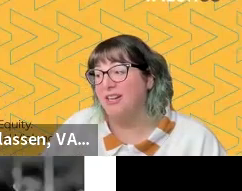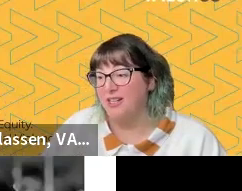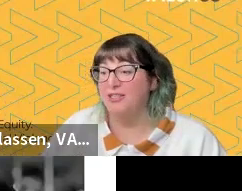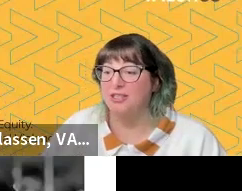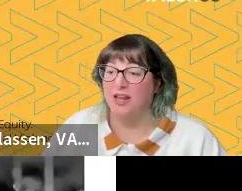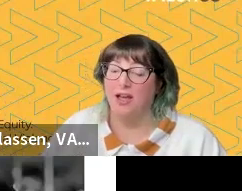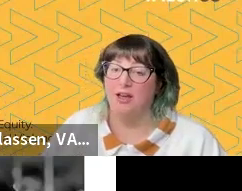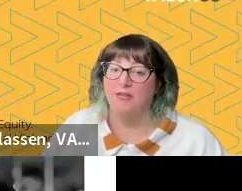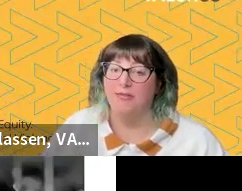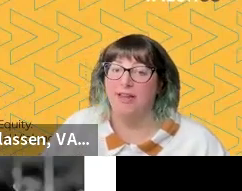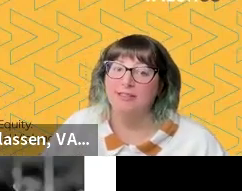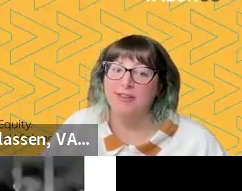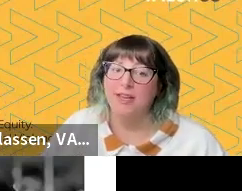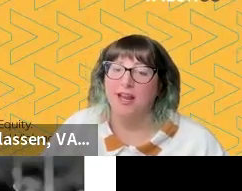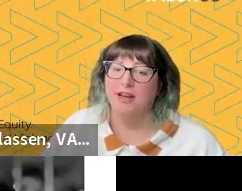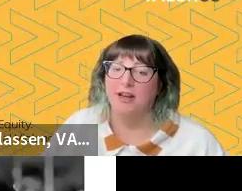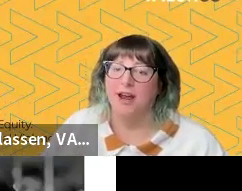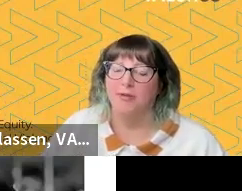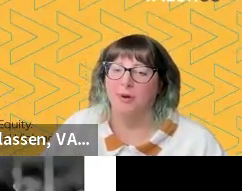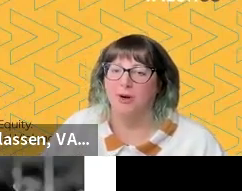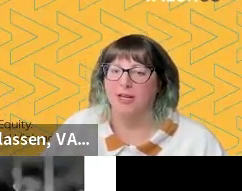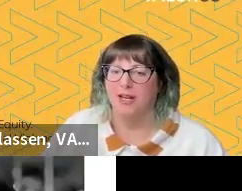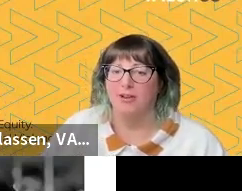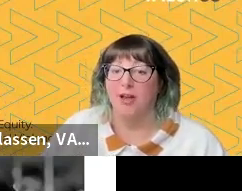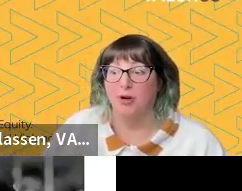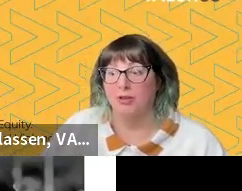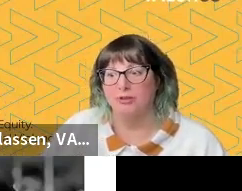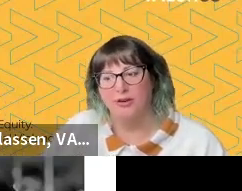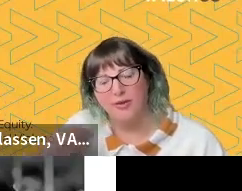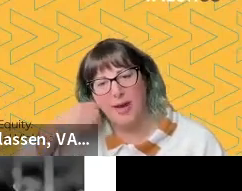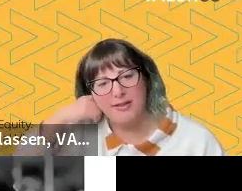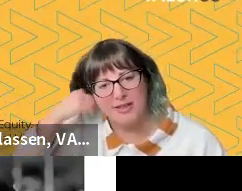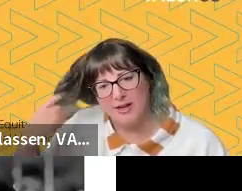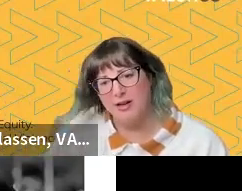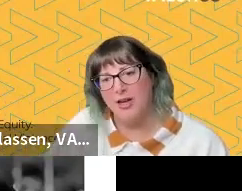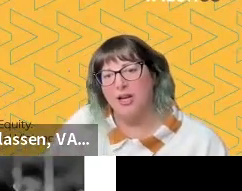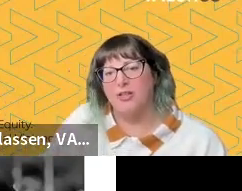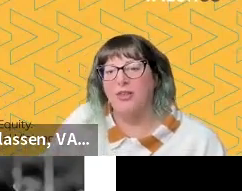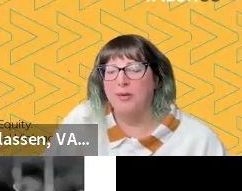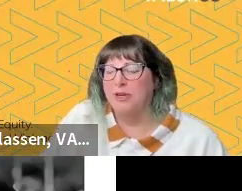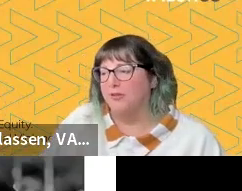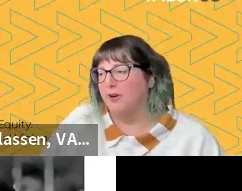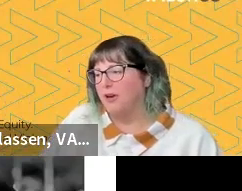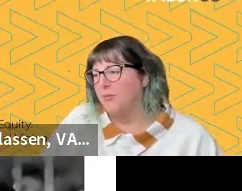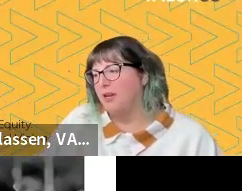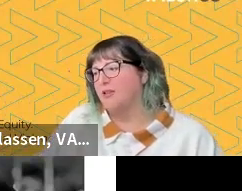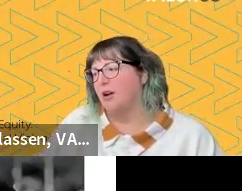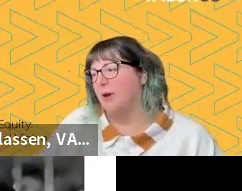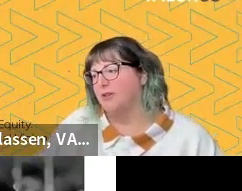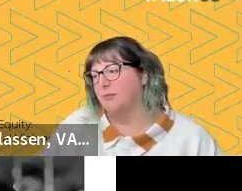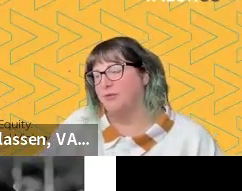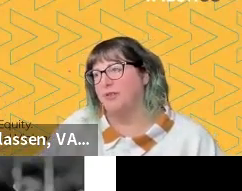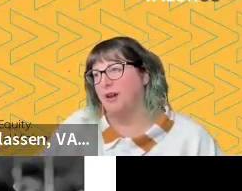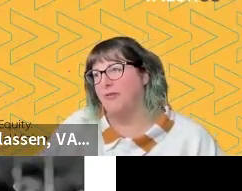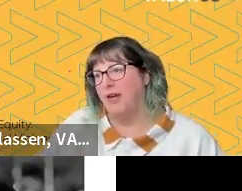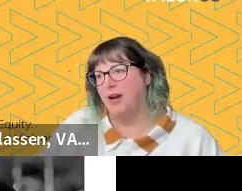years on each phase of it. And now we've been working together a lot more closely over the past year. So I thought it'd be good for her to come in and talk